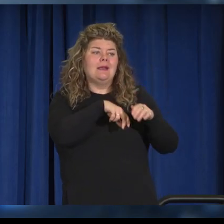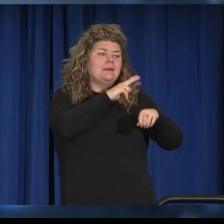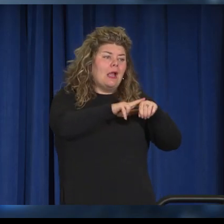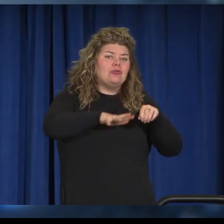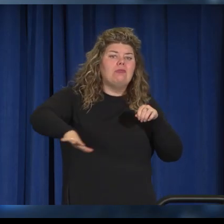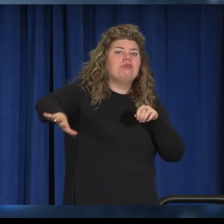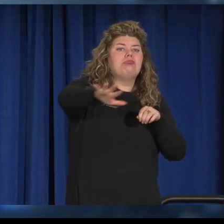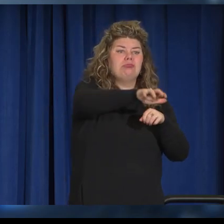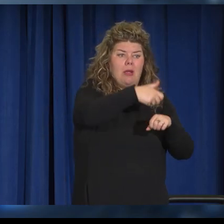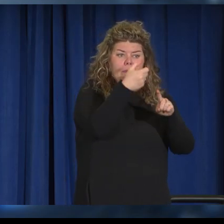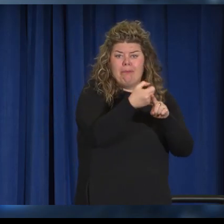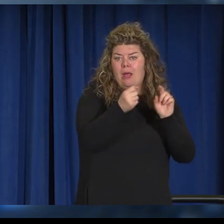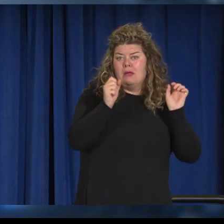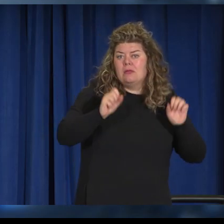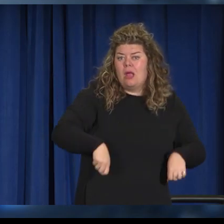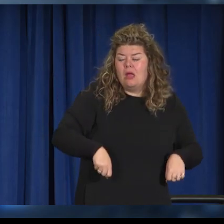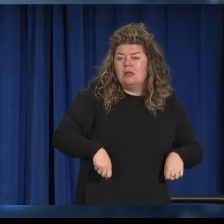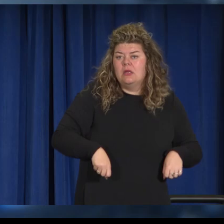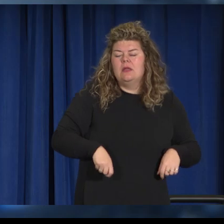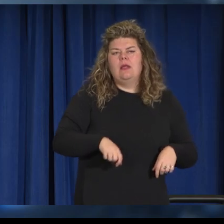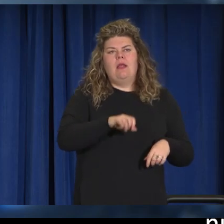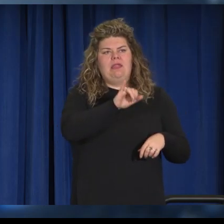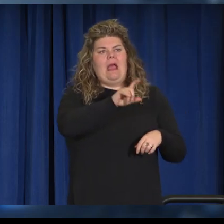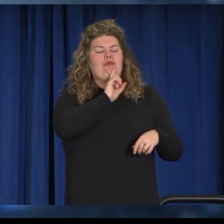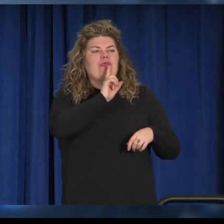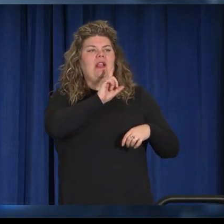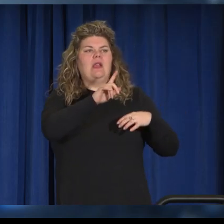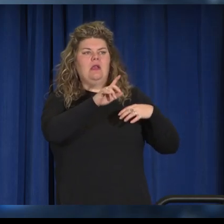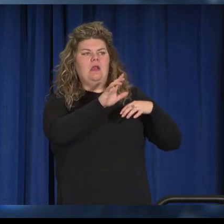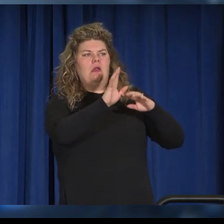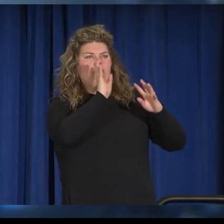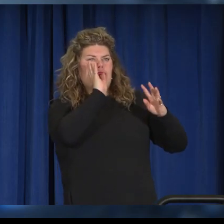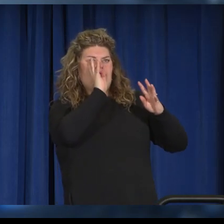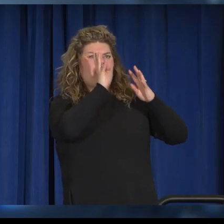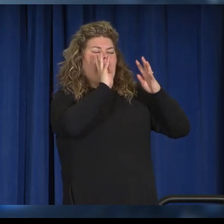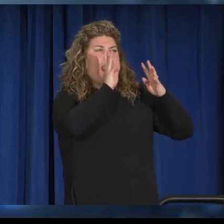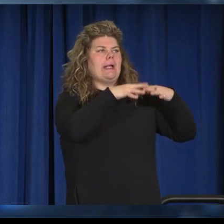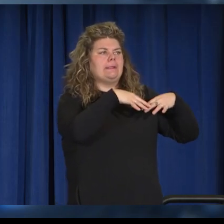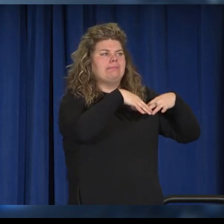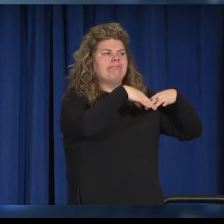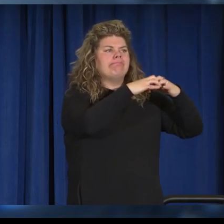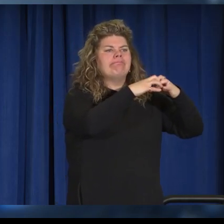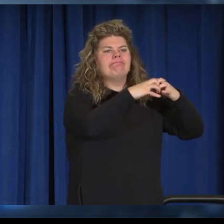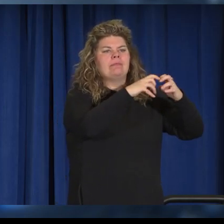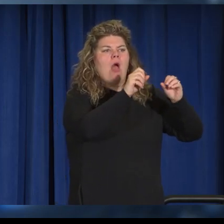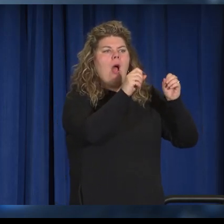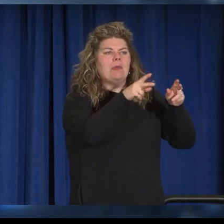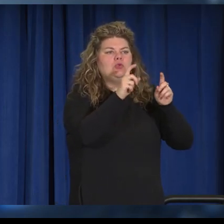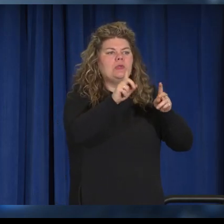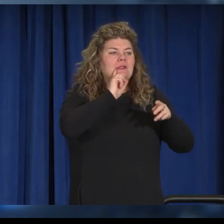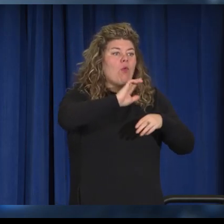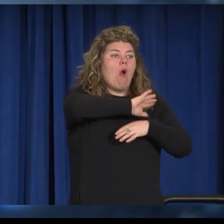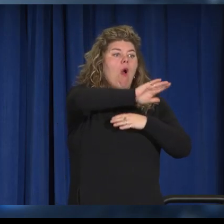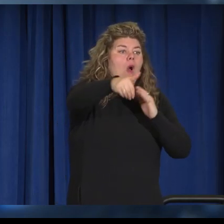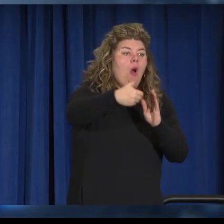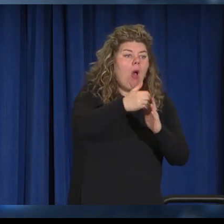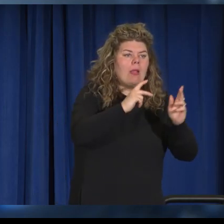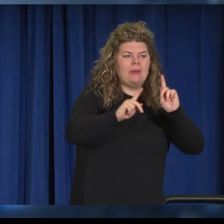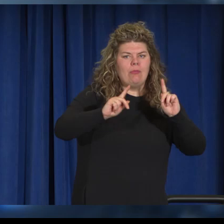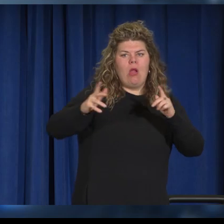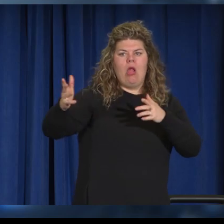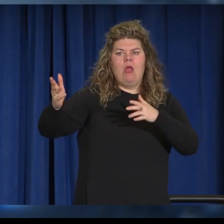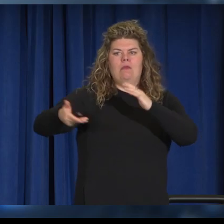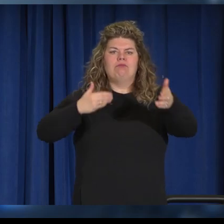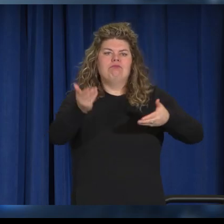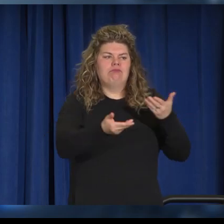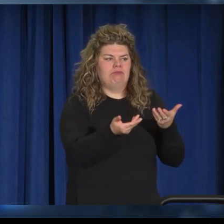impact, such that it creates and facilitates opportunities for all people to be involved in sport.